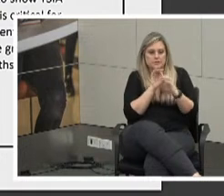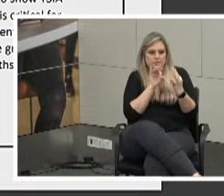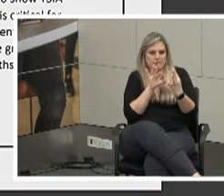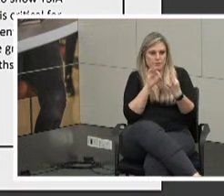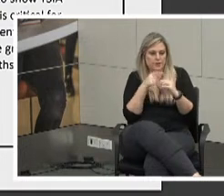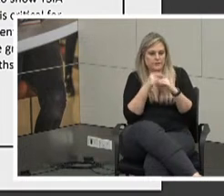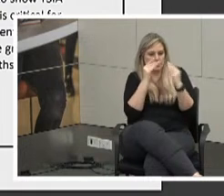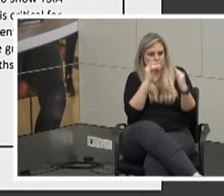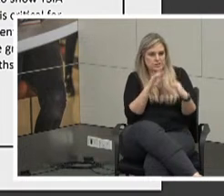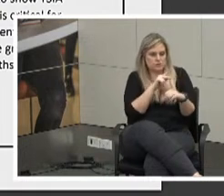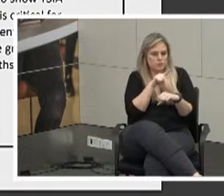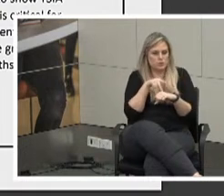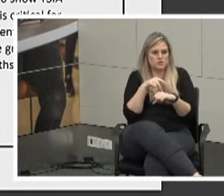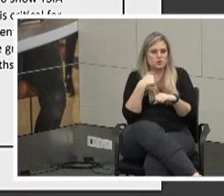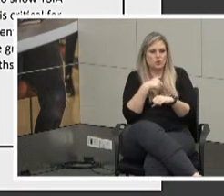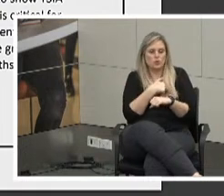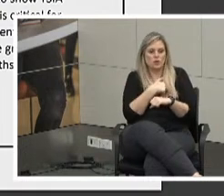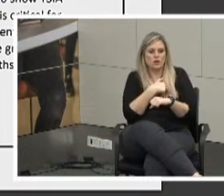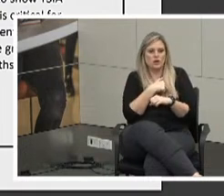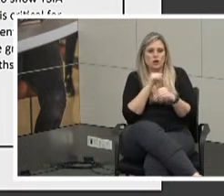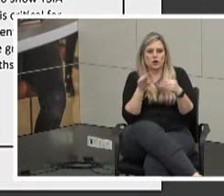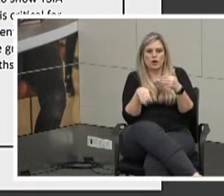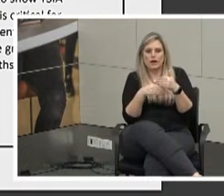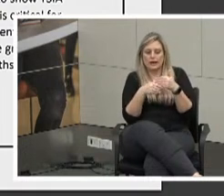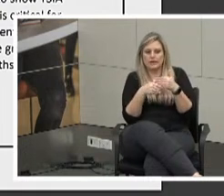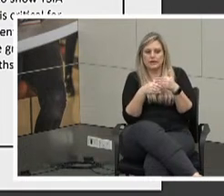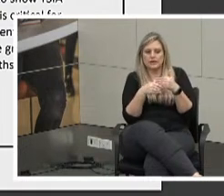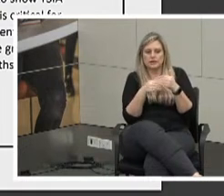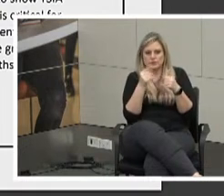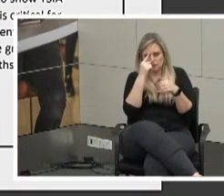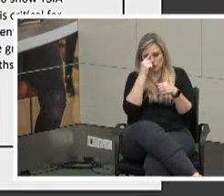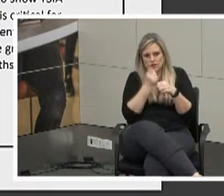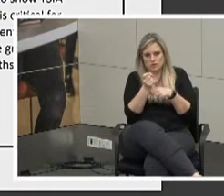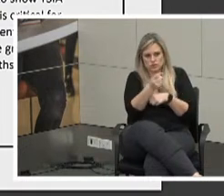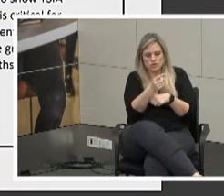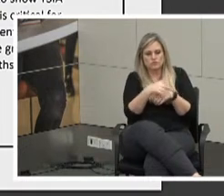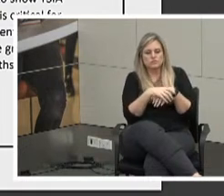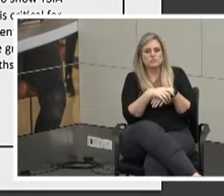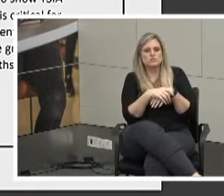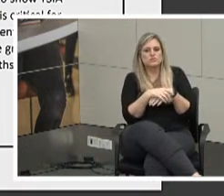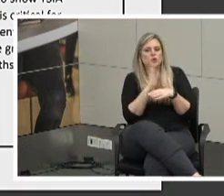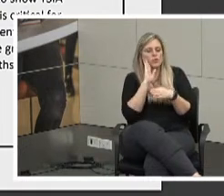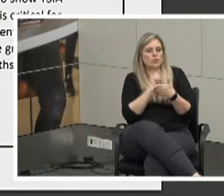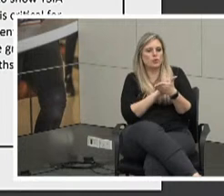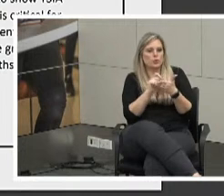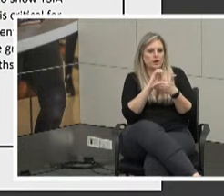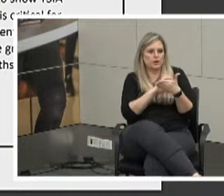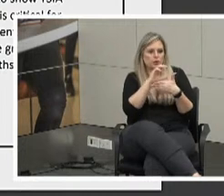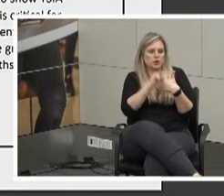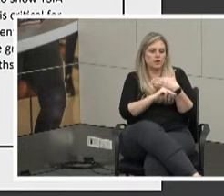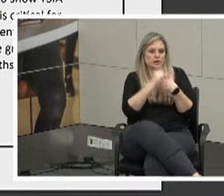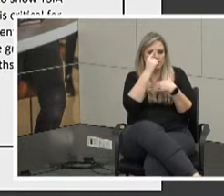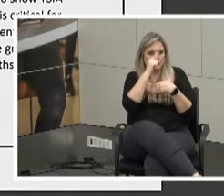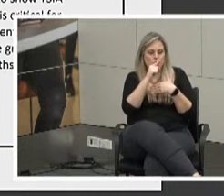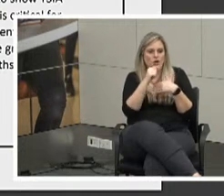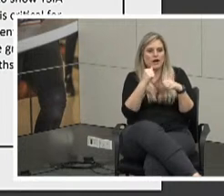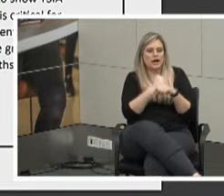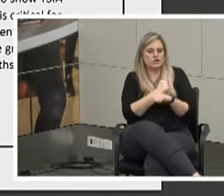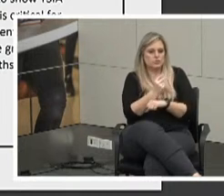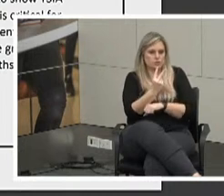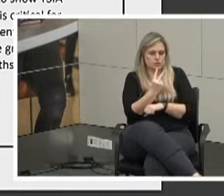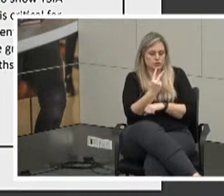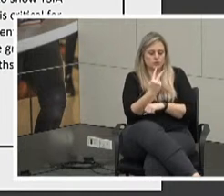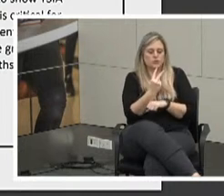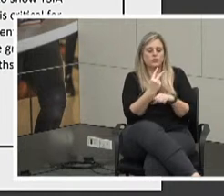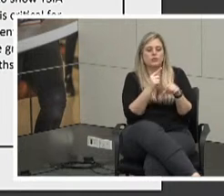teachers and many principles we're planning to add to that offering for next year um so we'll write curriculum for uh Algebra 2 as